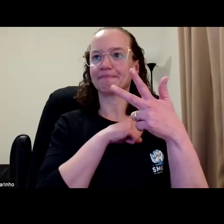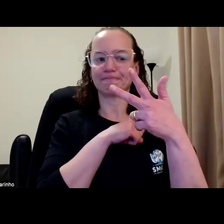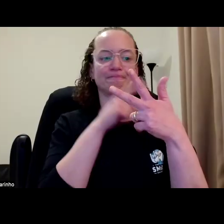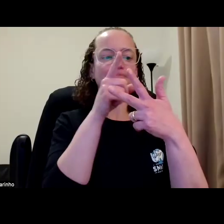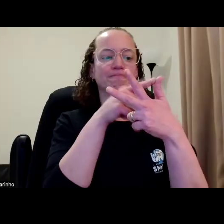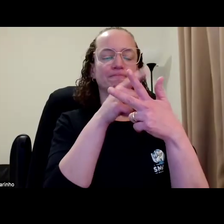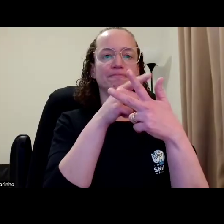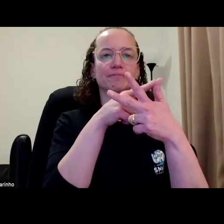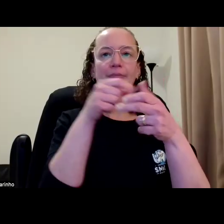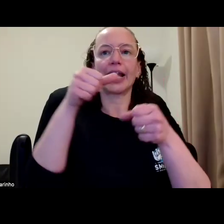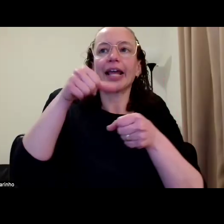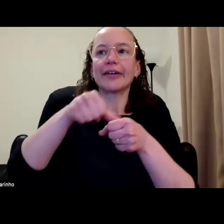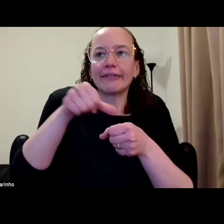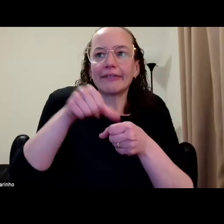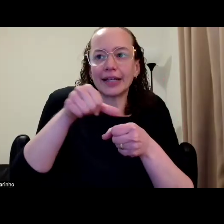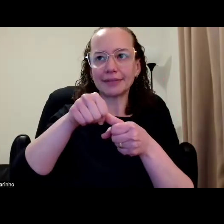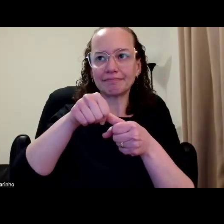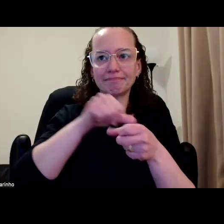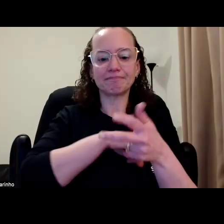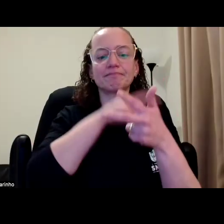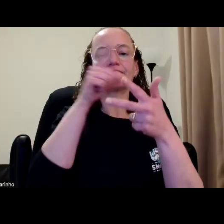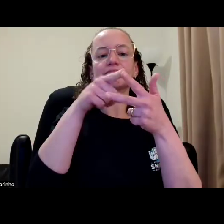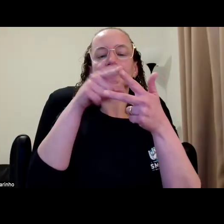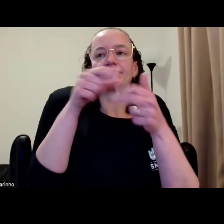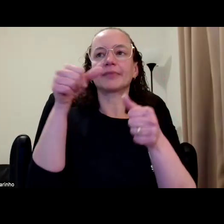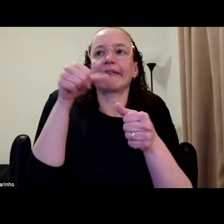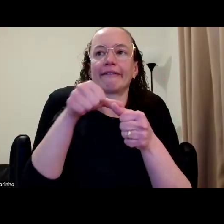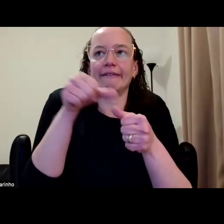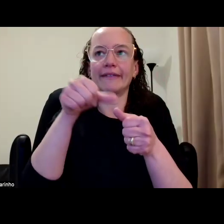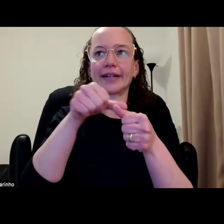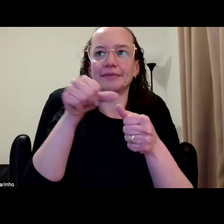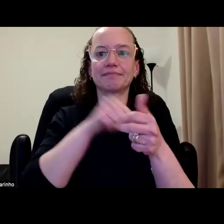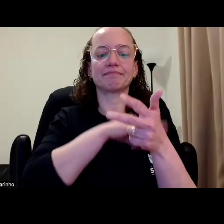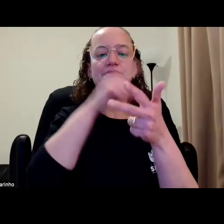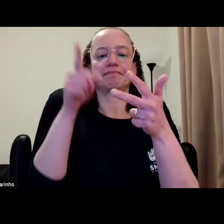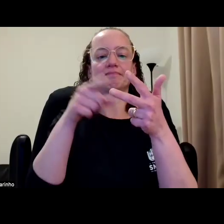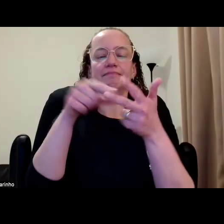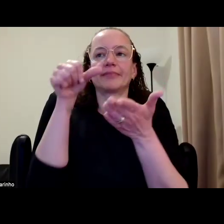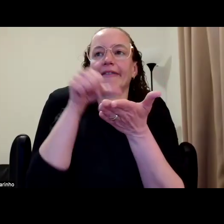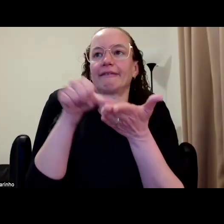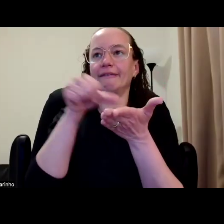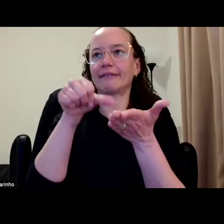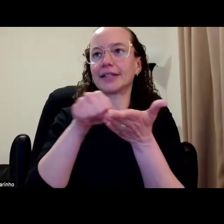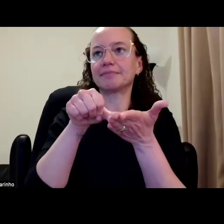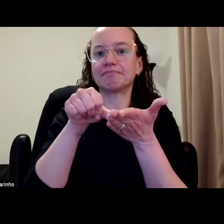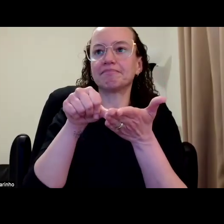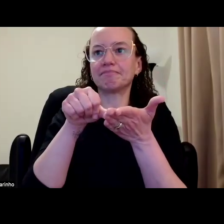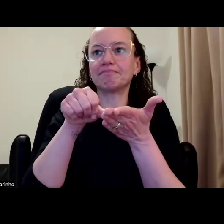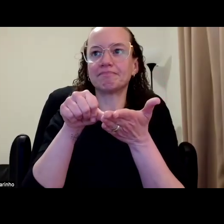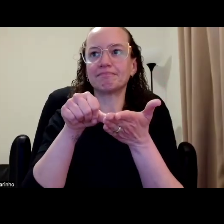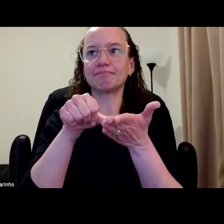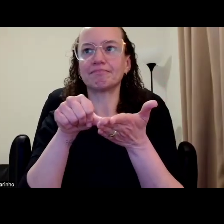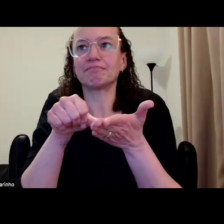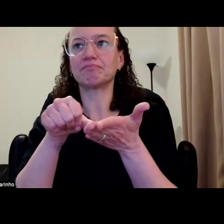you'll see 3 different options for those. Filling like this, filling like this, or filling